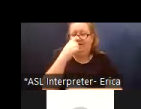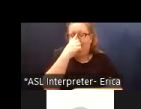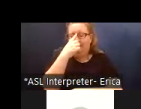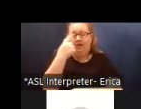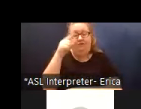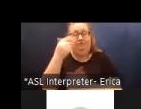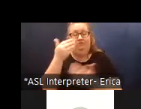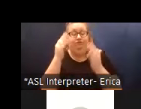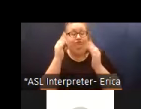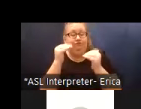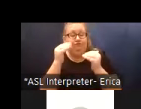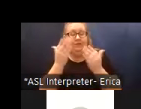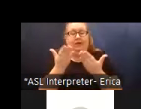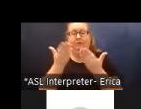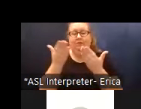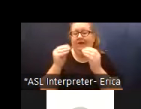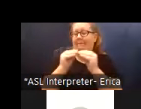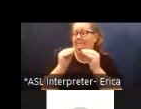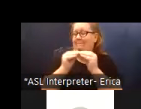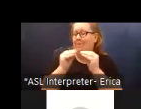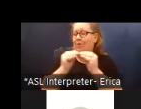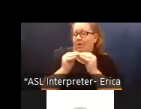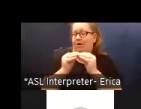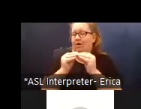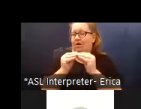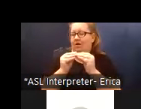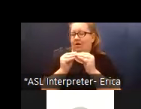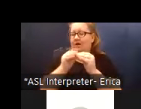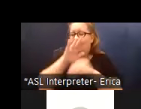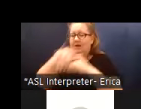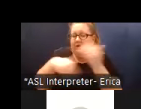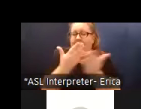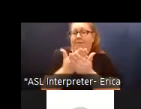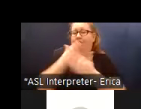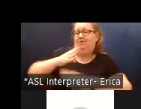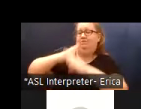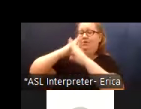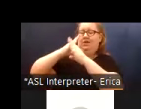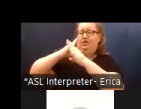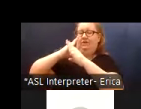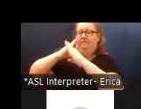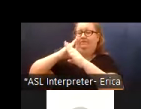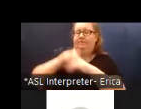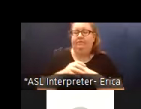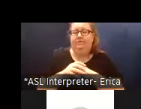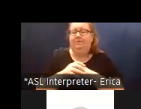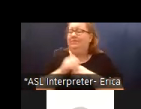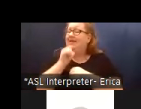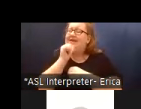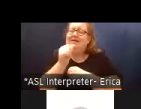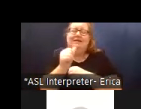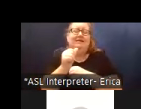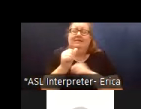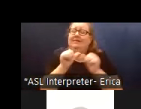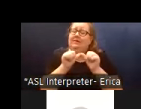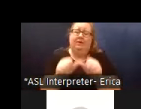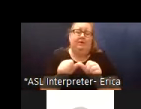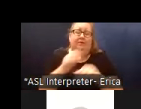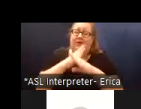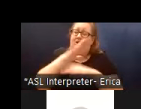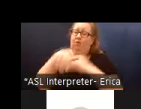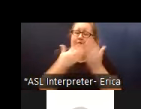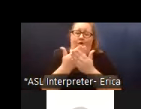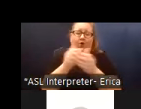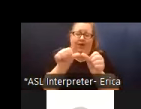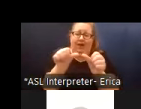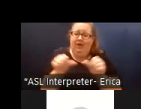hopefully provide more comprehensive protection. This still won't protect all areas. There would still be a need